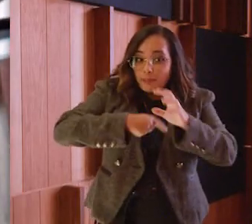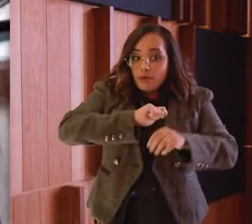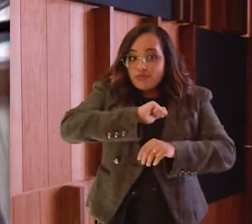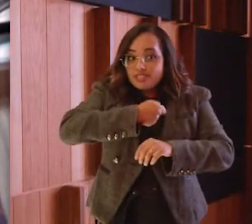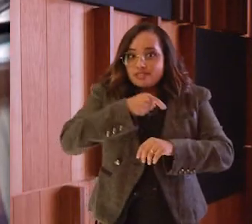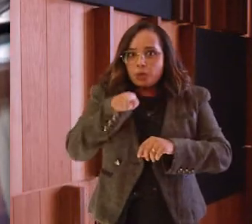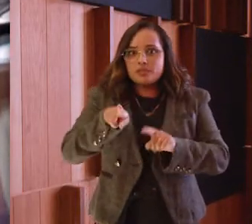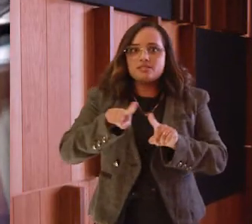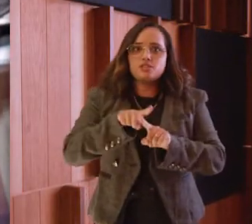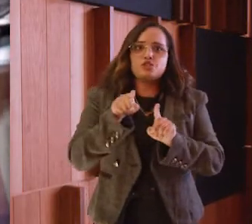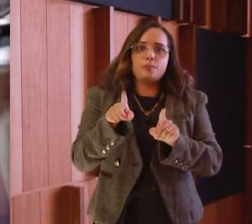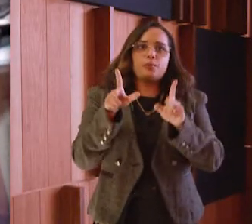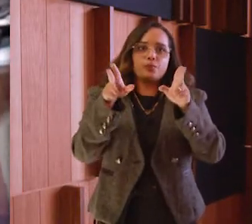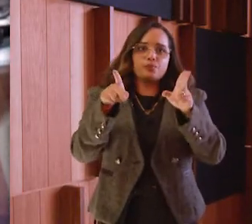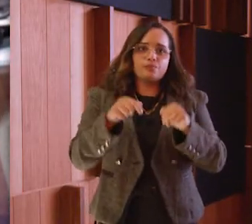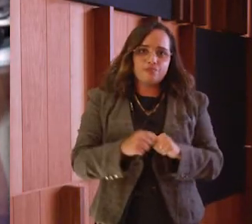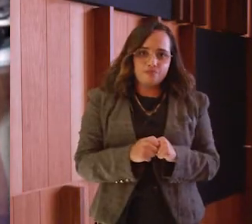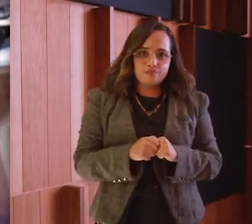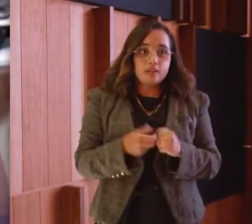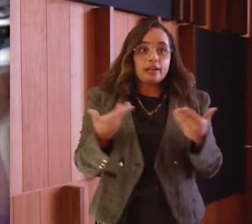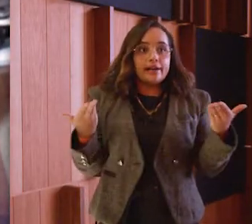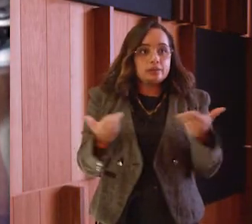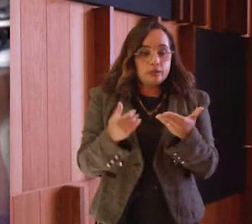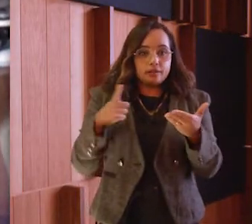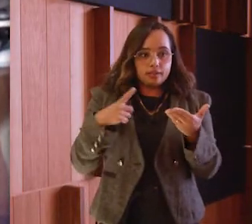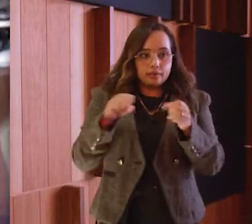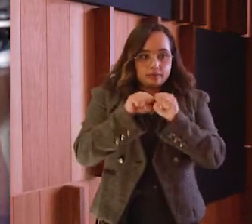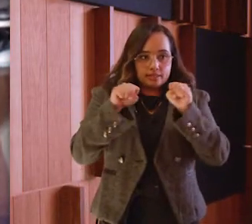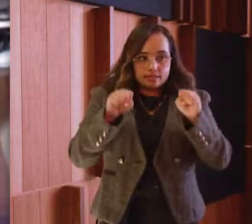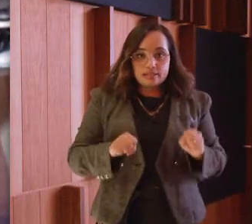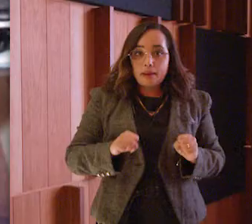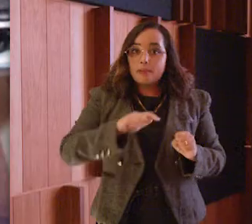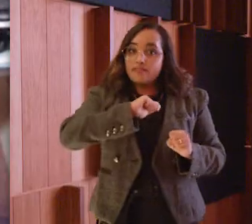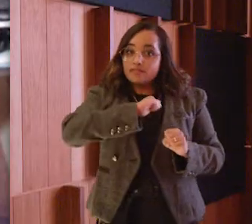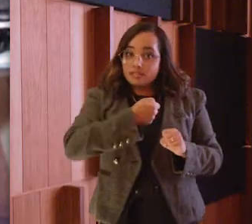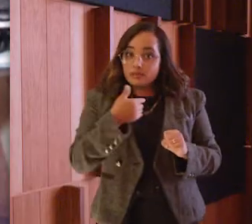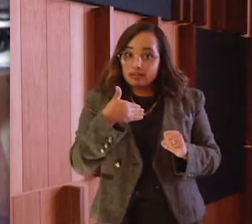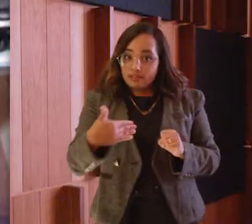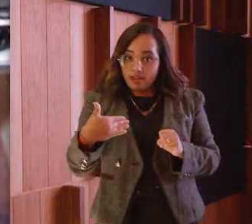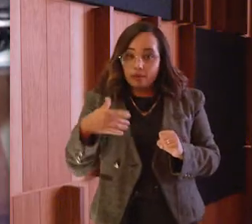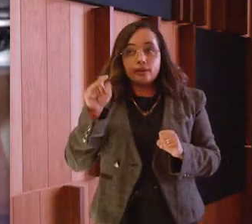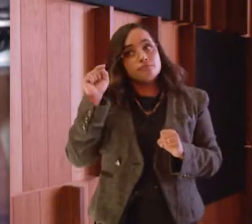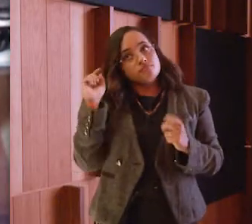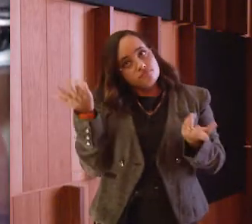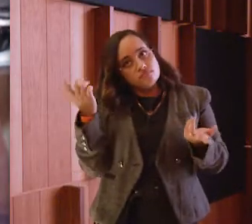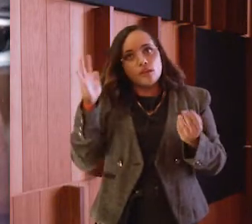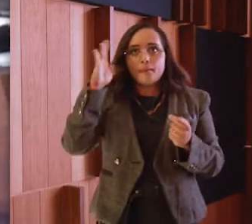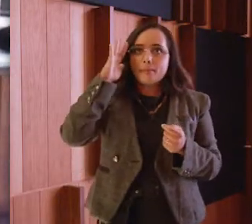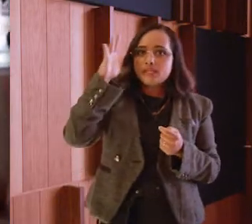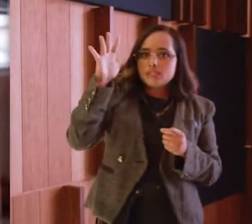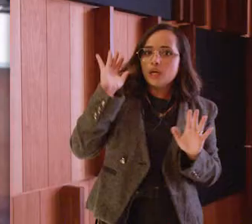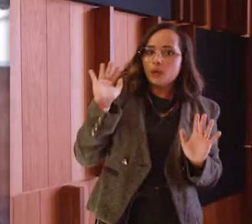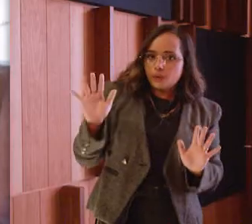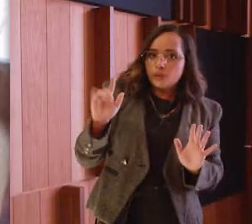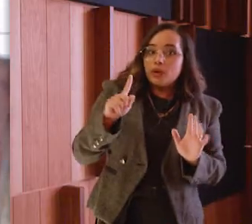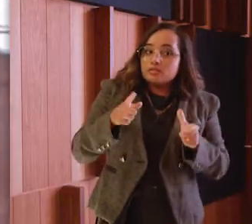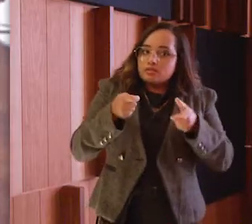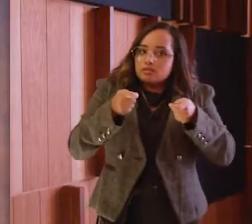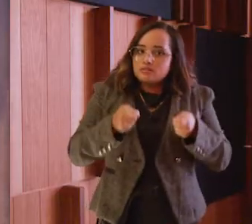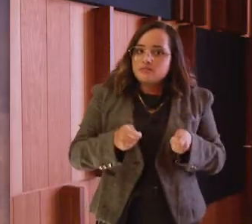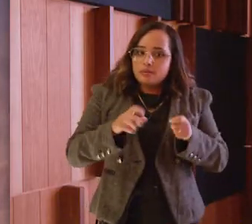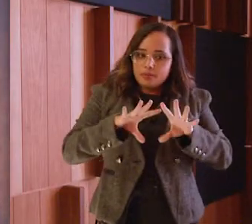and now we have a tax system that will be theoretically consistent across jurisdictions. It applies to